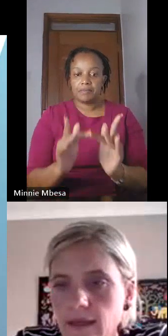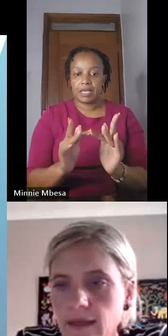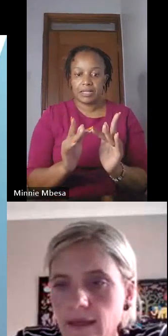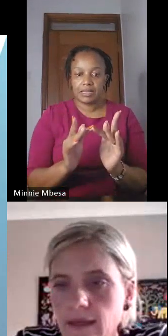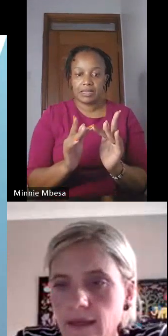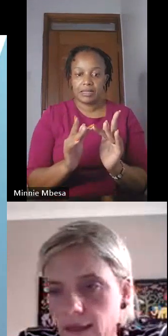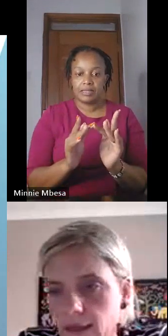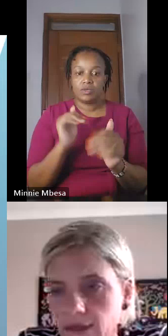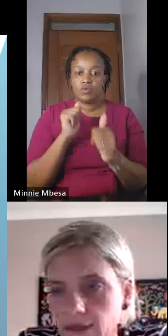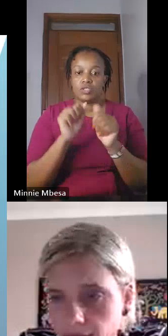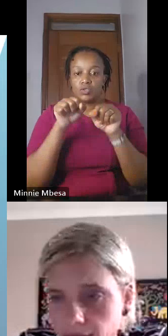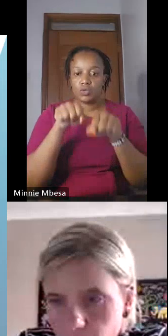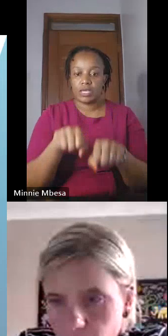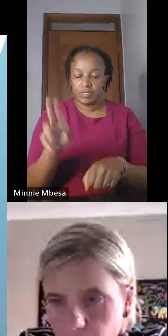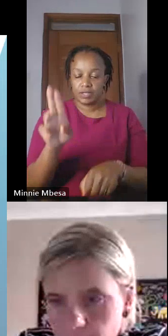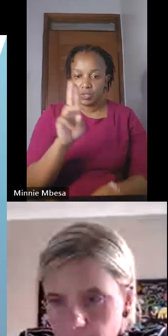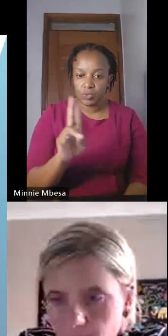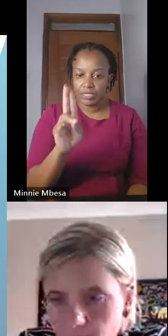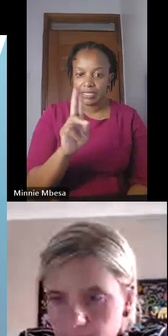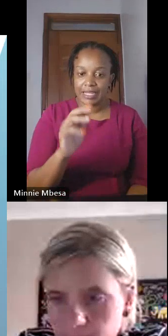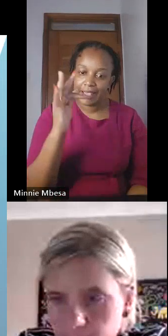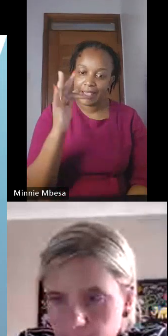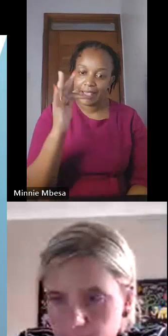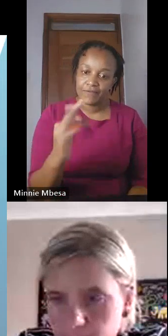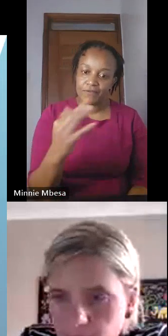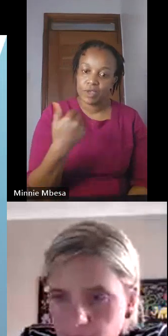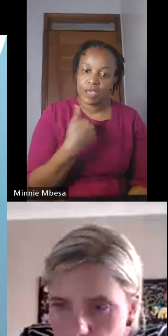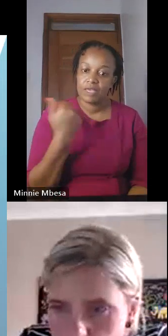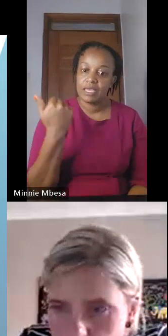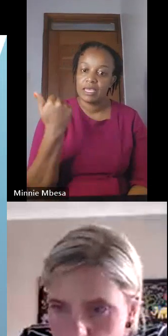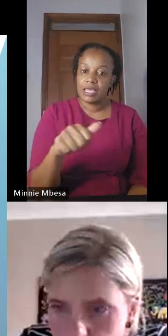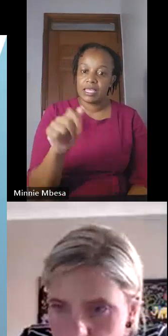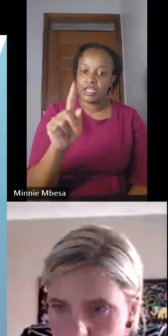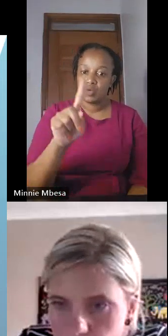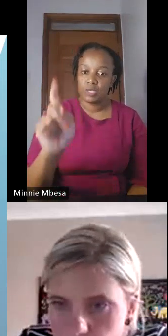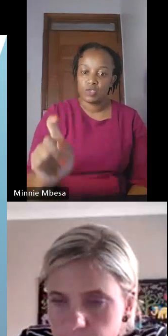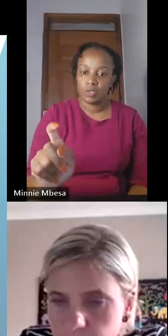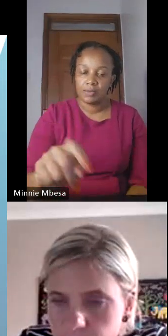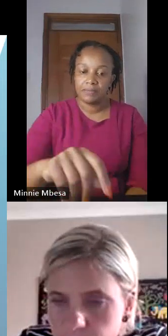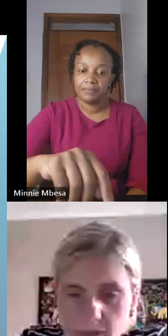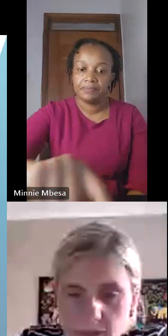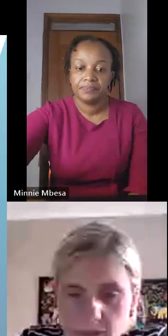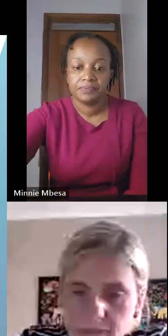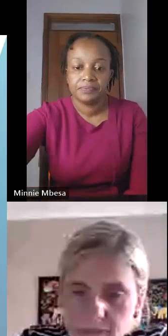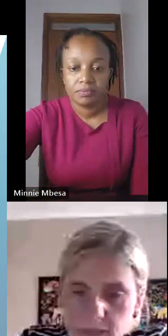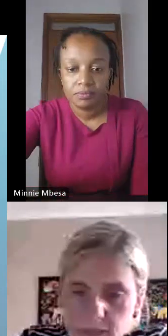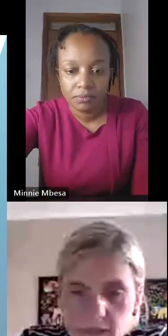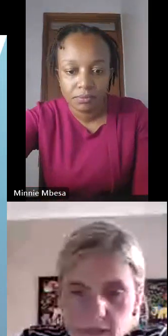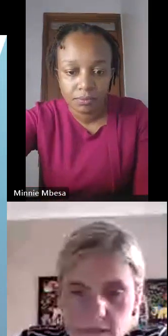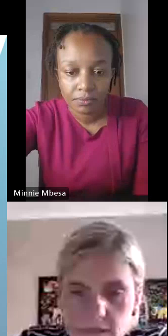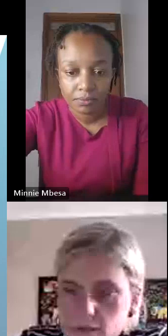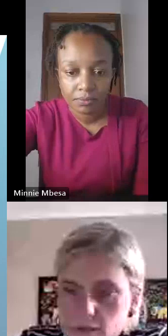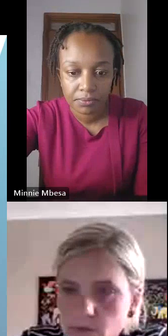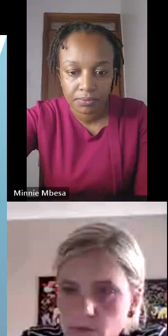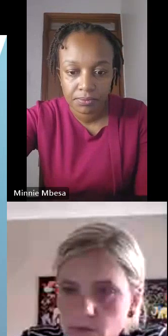use if you have any queries. Give me 1 second. Australia Awards.